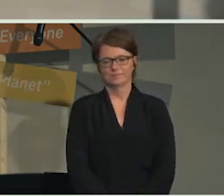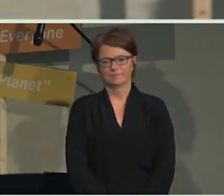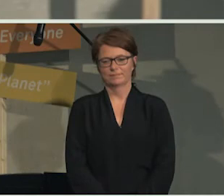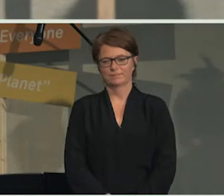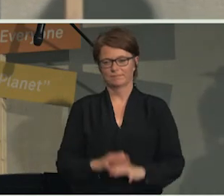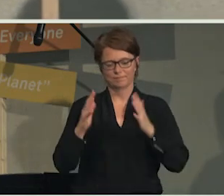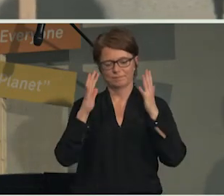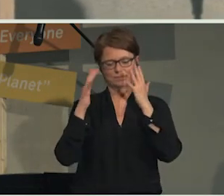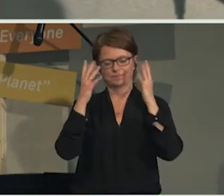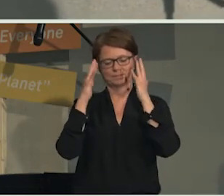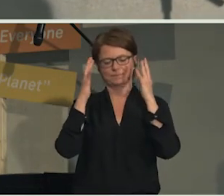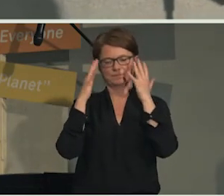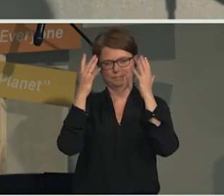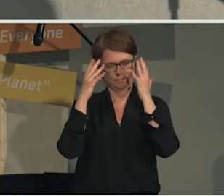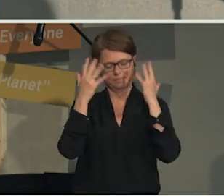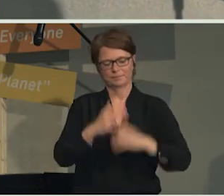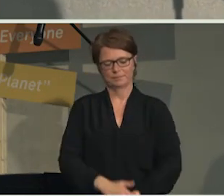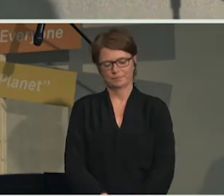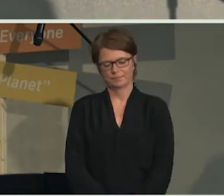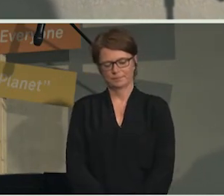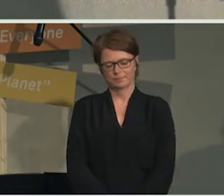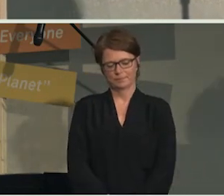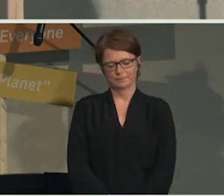Give it up again for Afra.